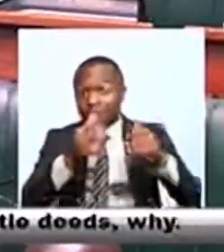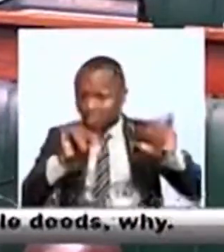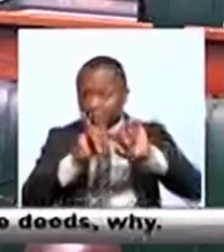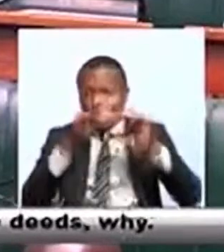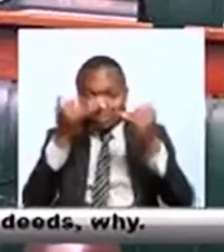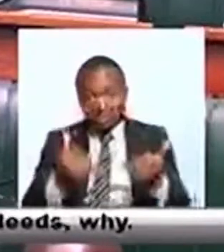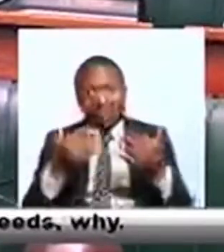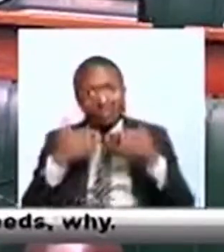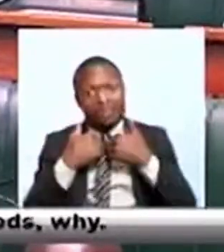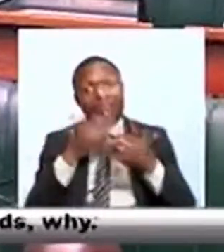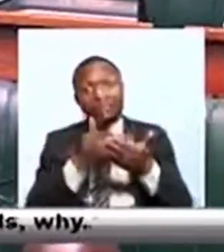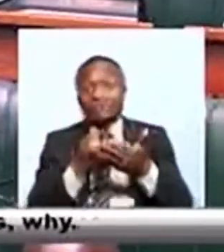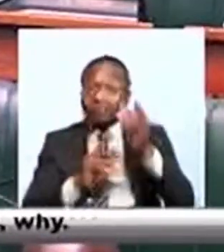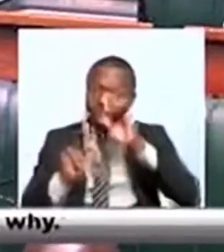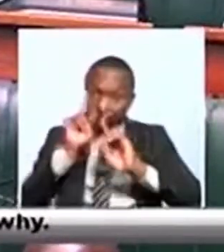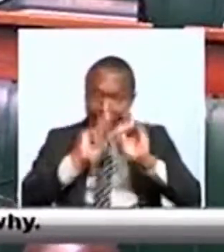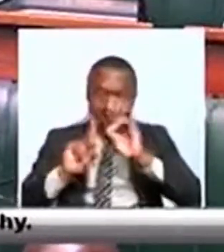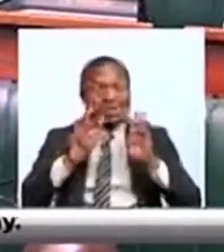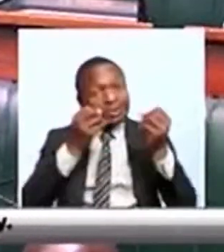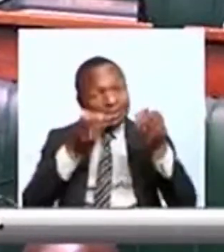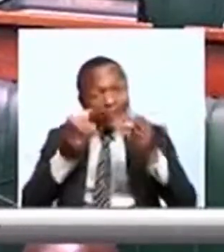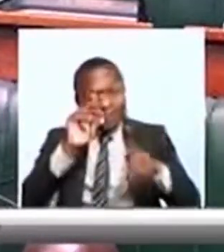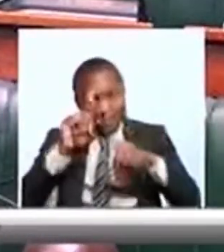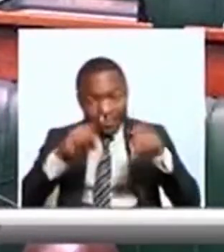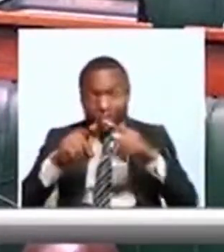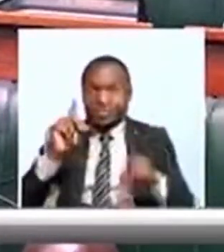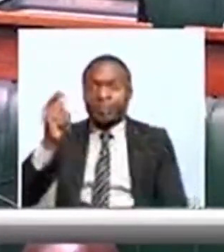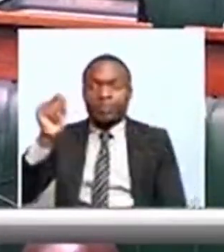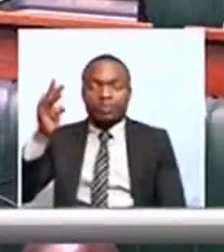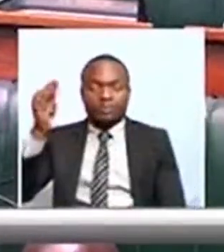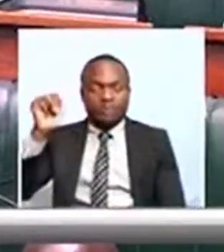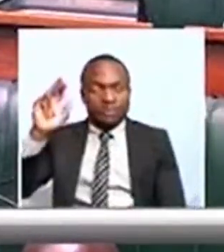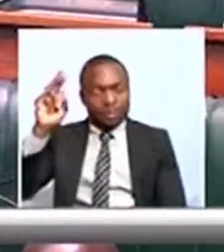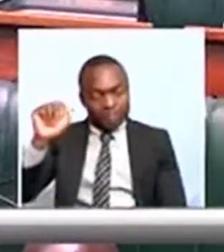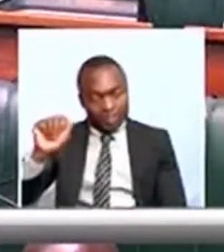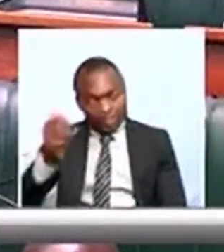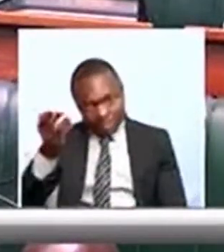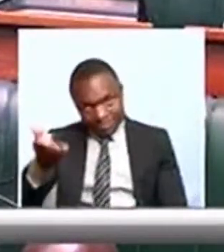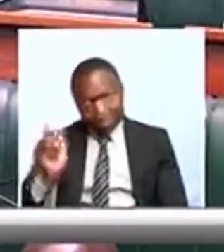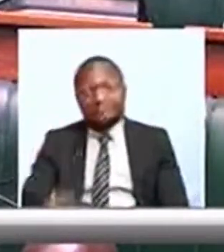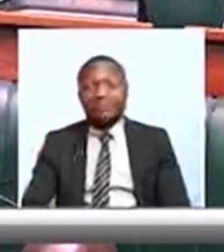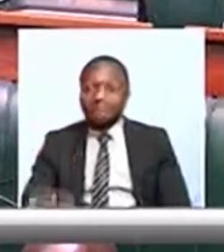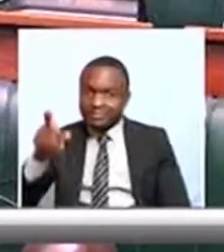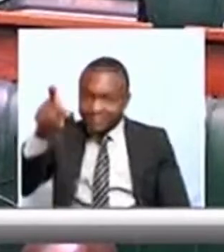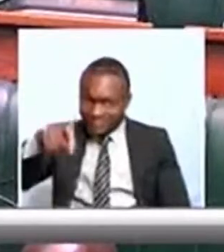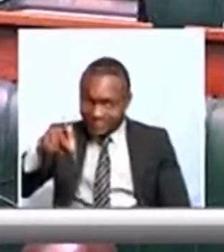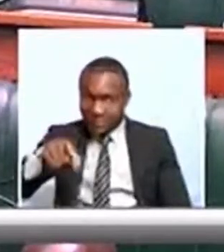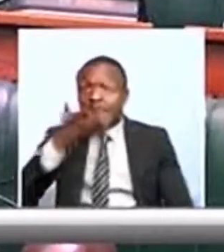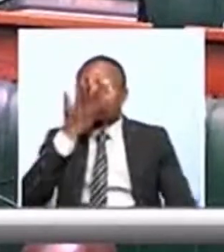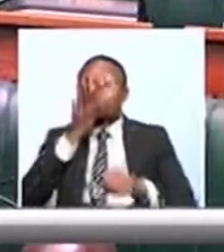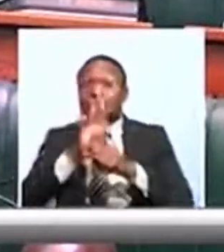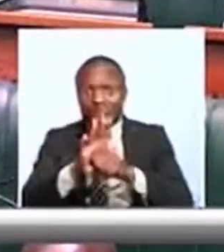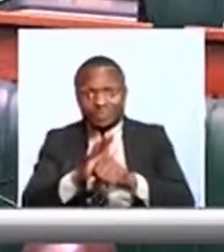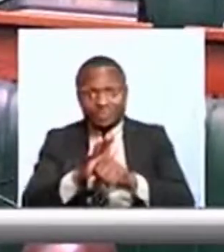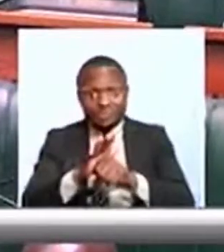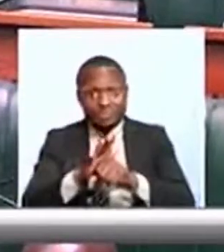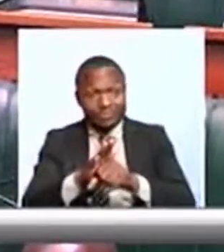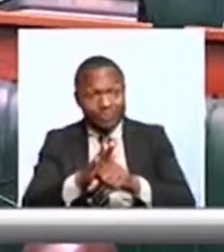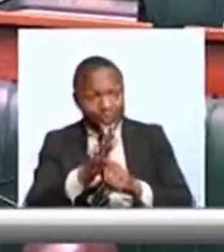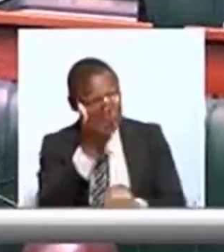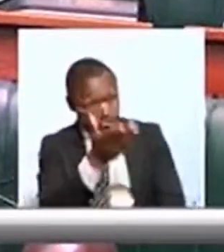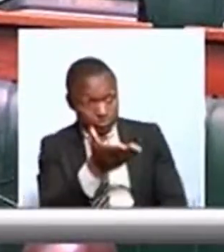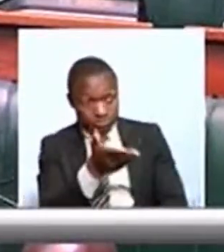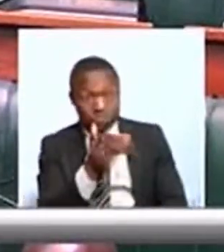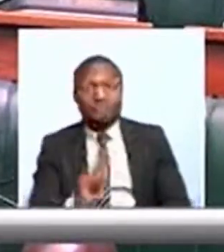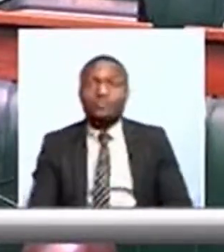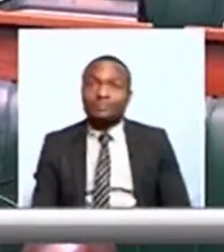this conversation. There are a lot of people in Katoka Mema, Honorable Minister, that requires assurance from you.